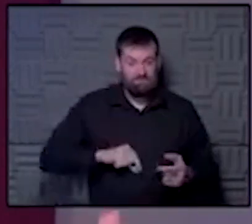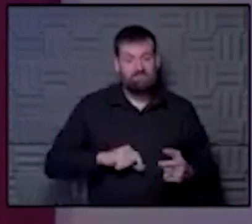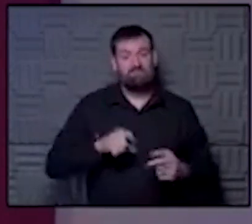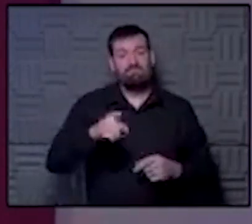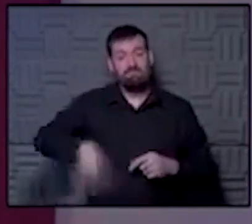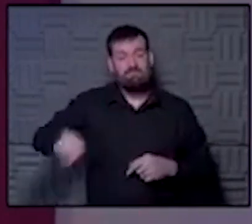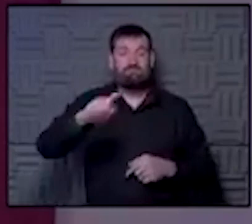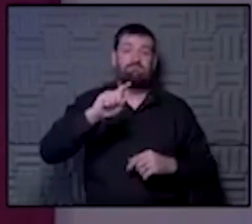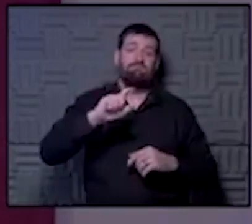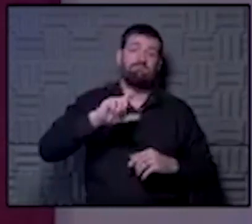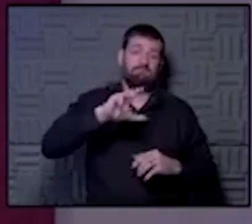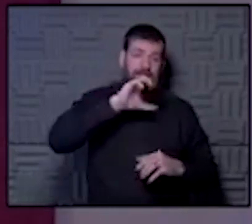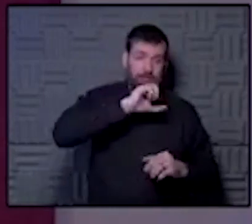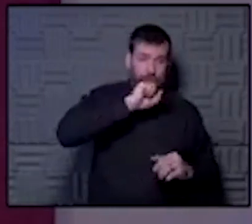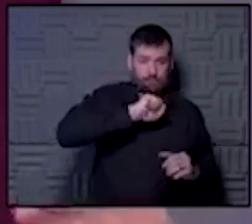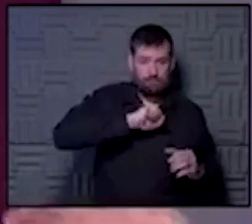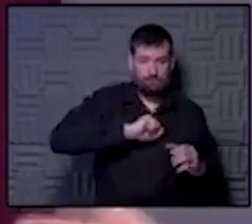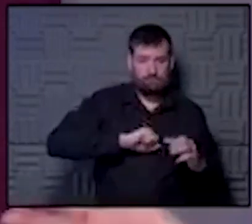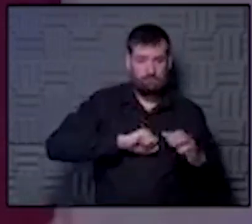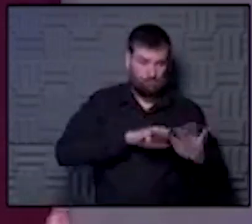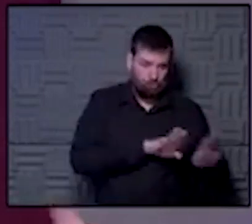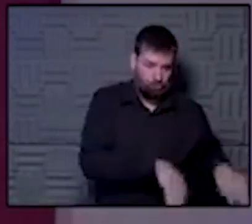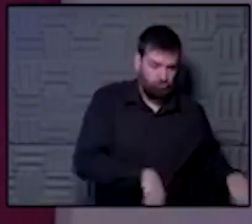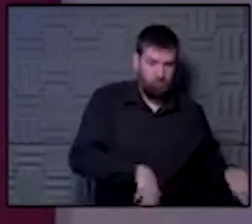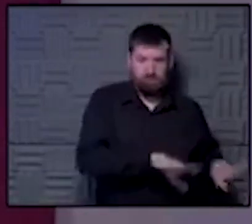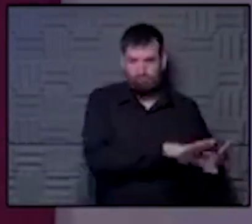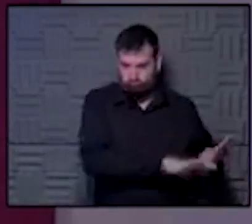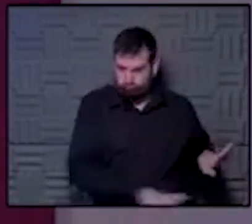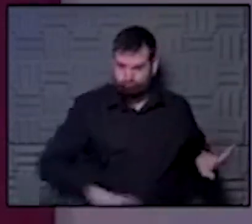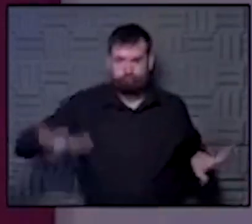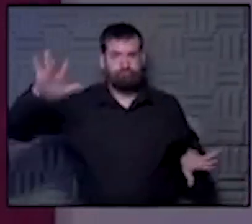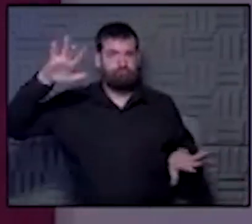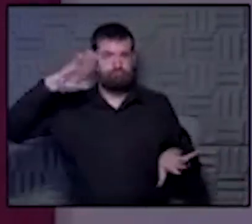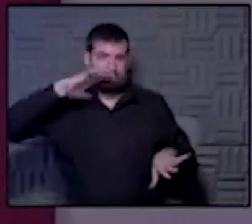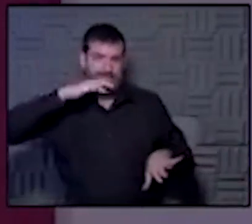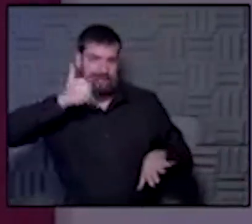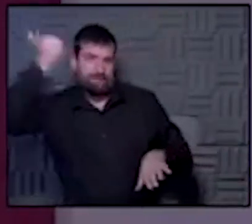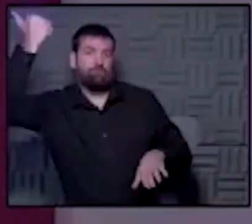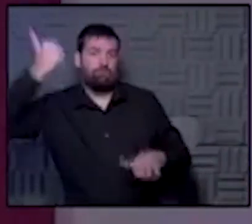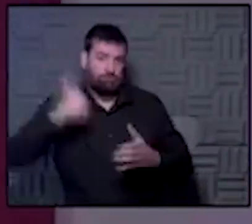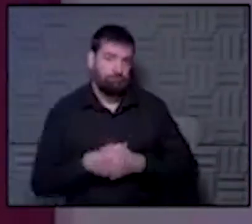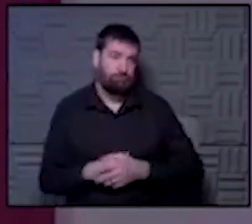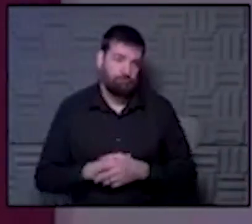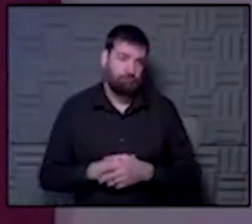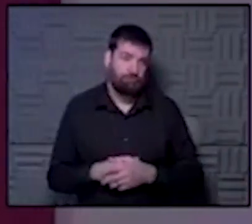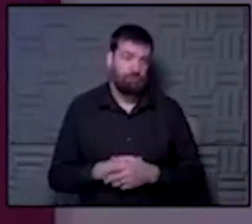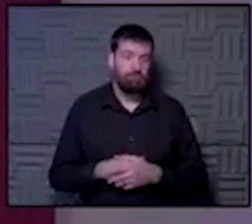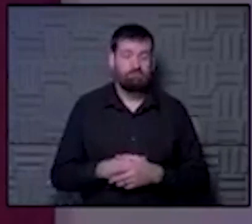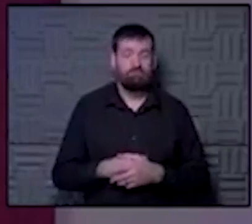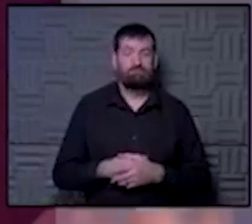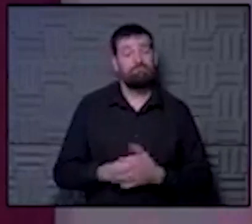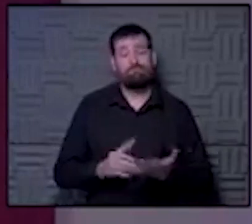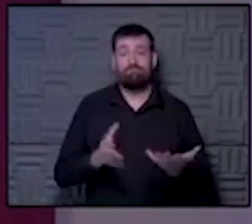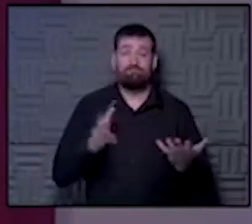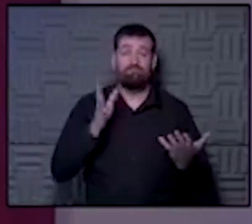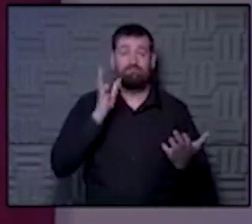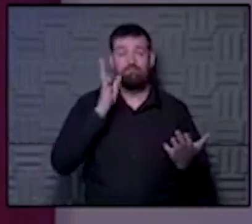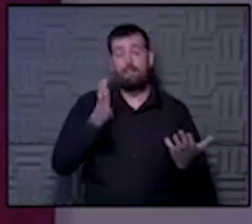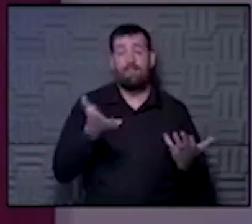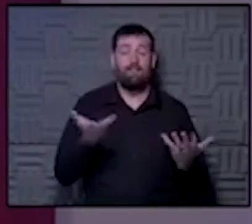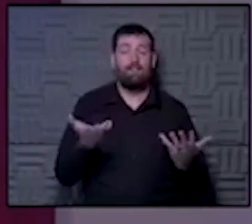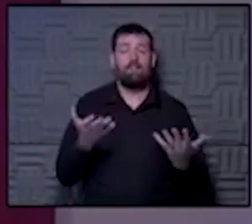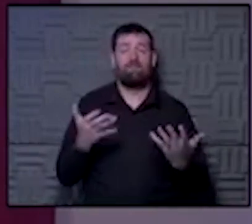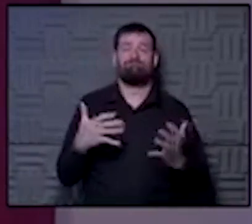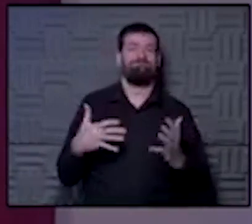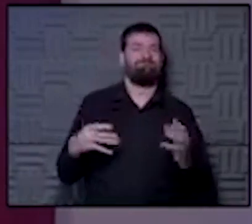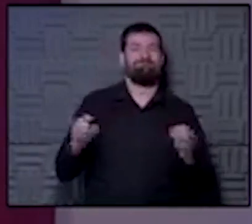age ranges from children all the way up to seniors, and we're going to act probably on the